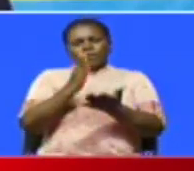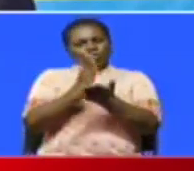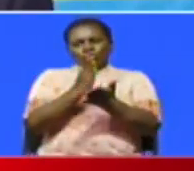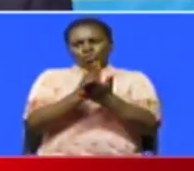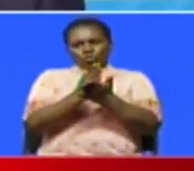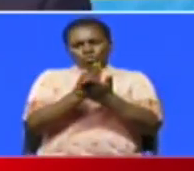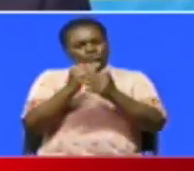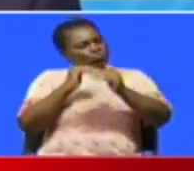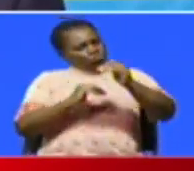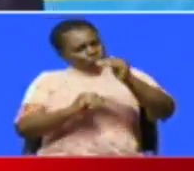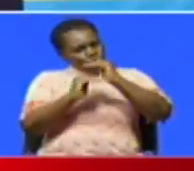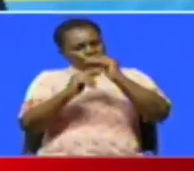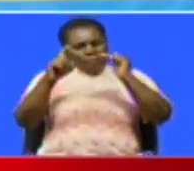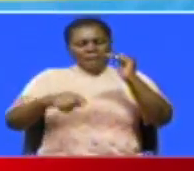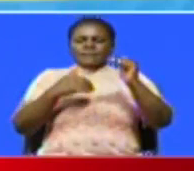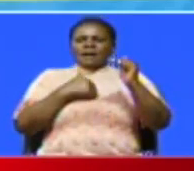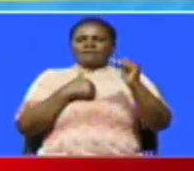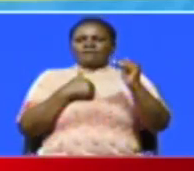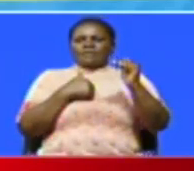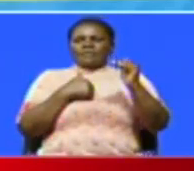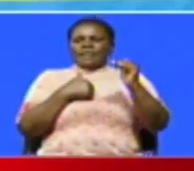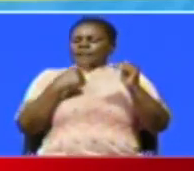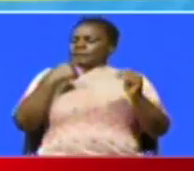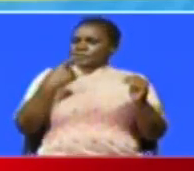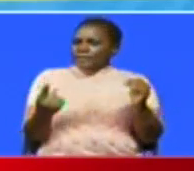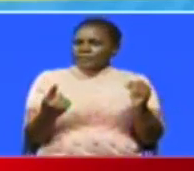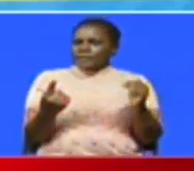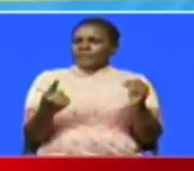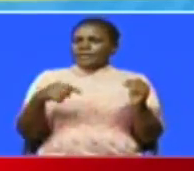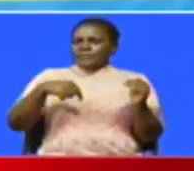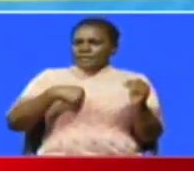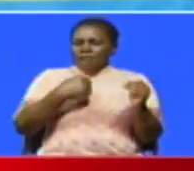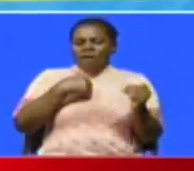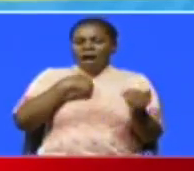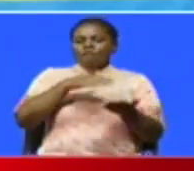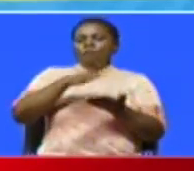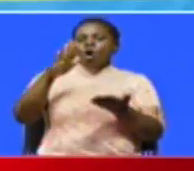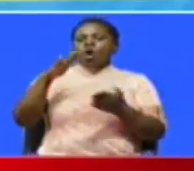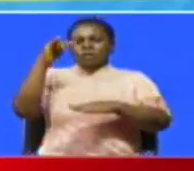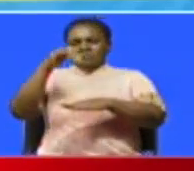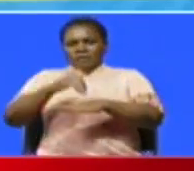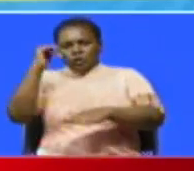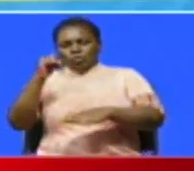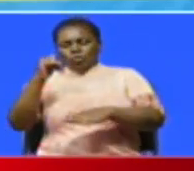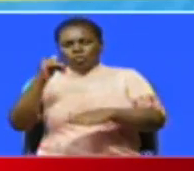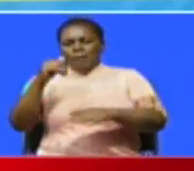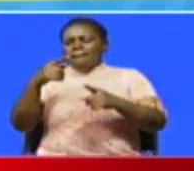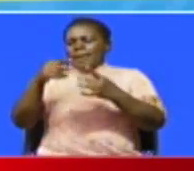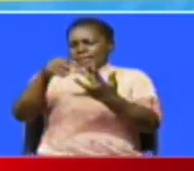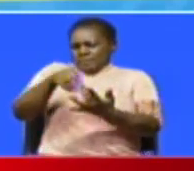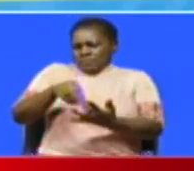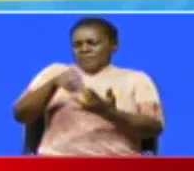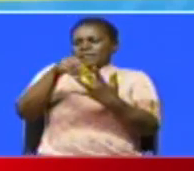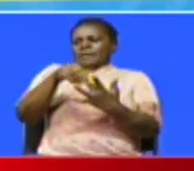limit, there is a time that comes. And we said it, and we said we are going to have more increase, we are going to have increased cases,